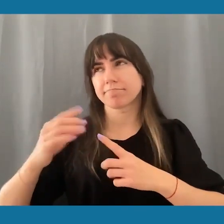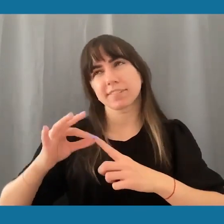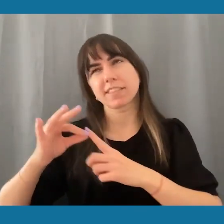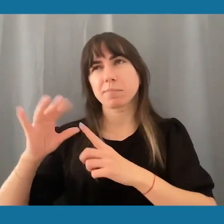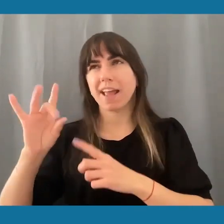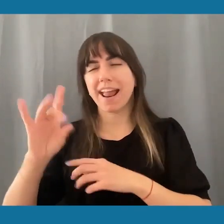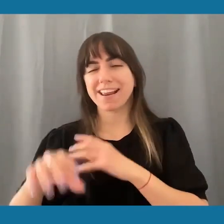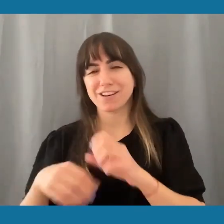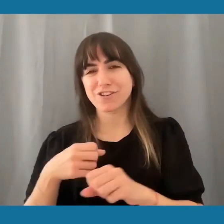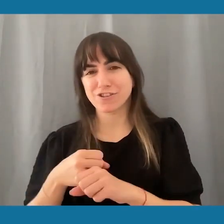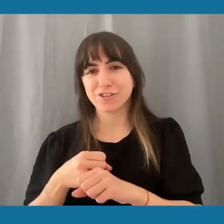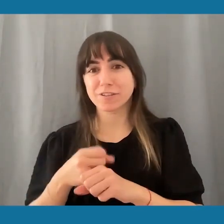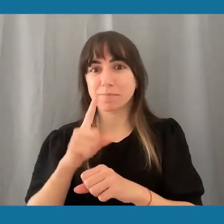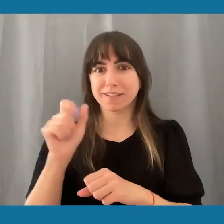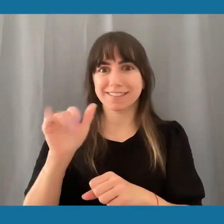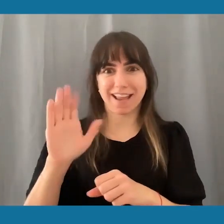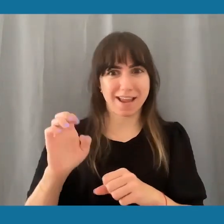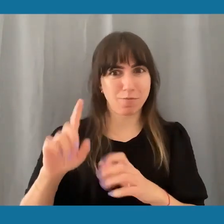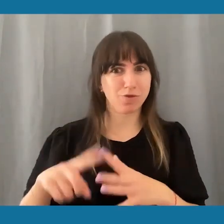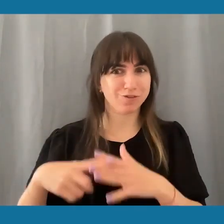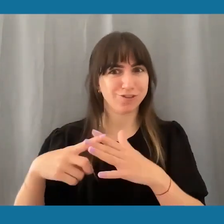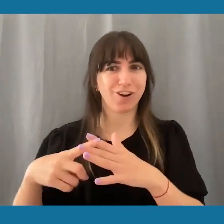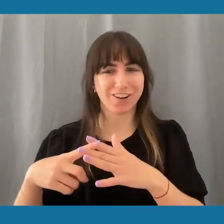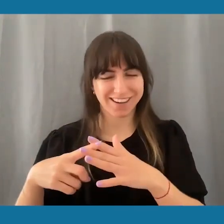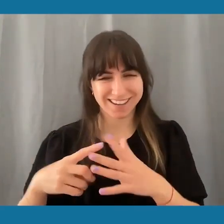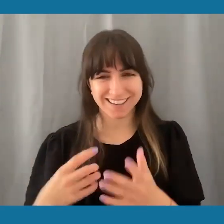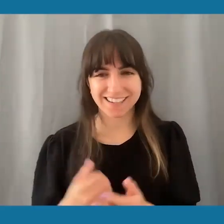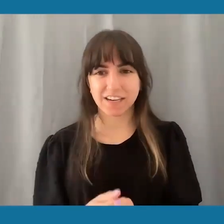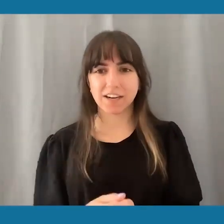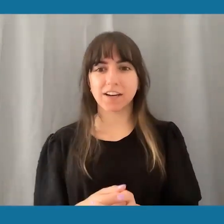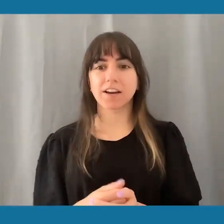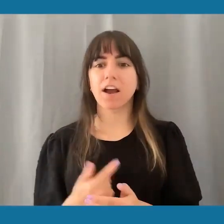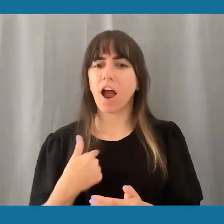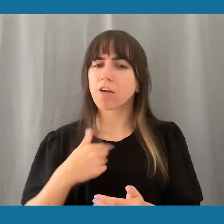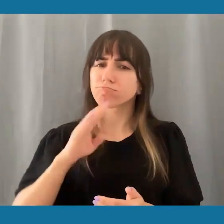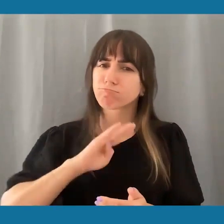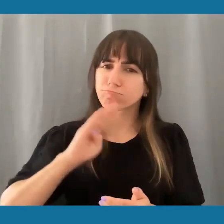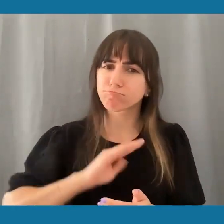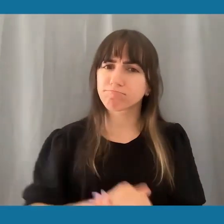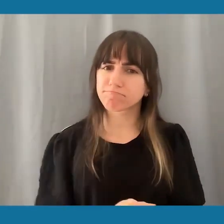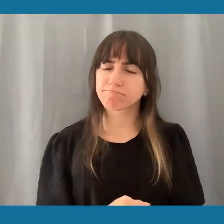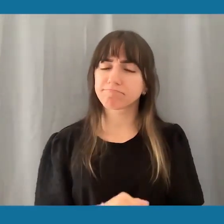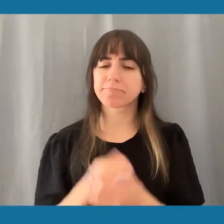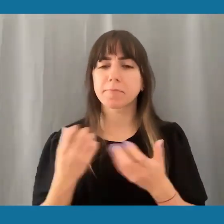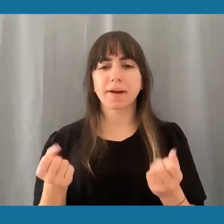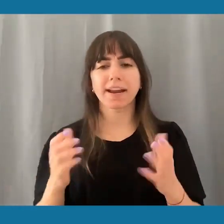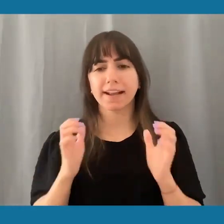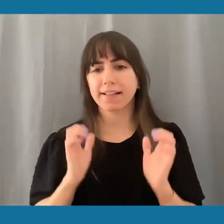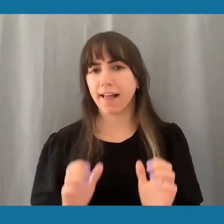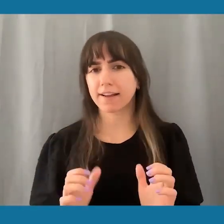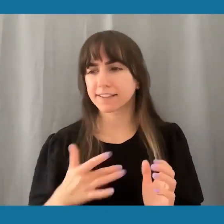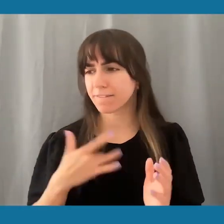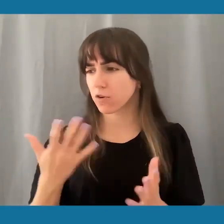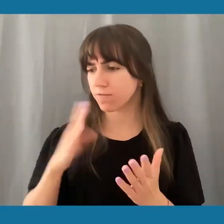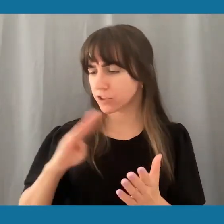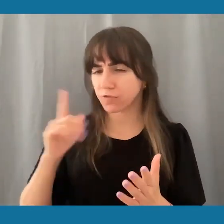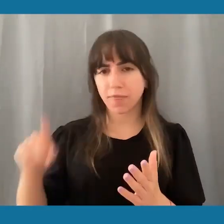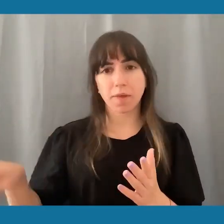clients primarily. As a group home administrator, and I guide our group home